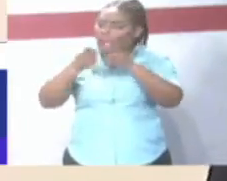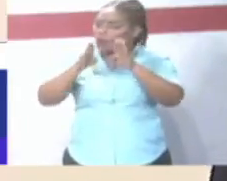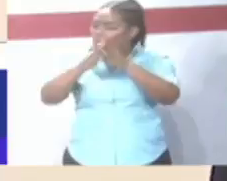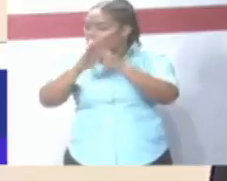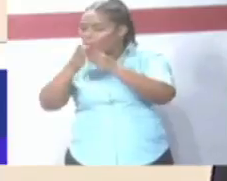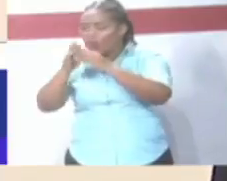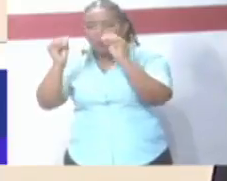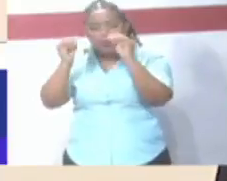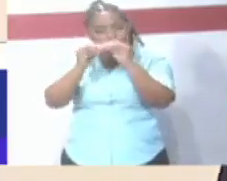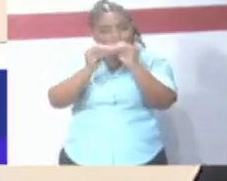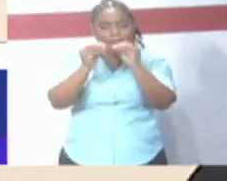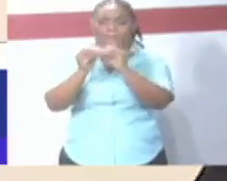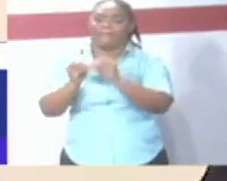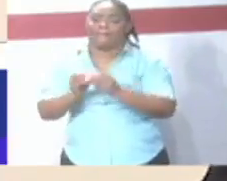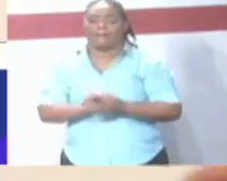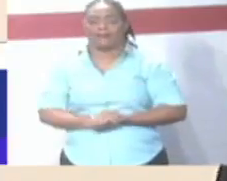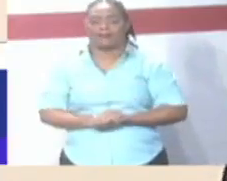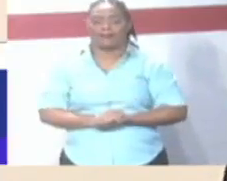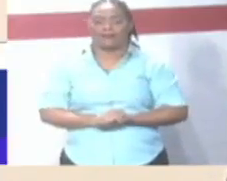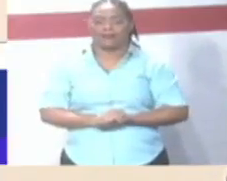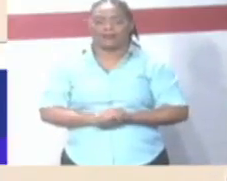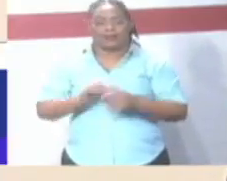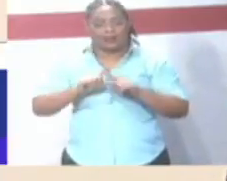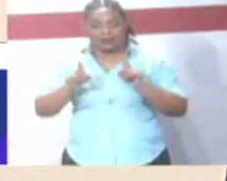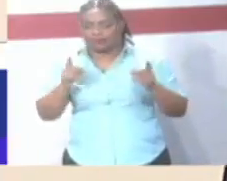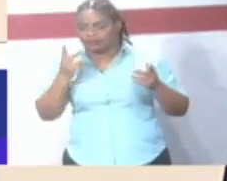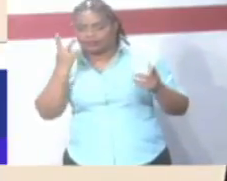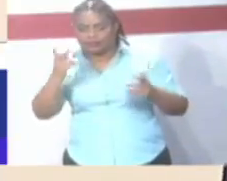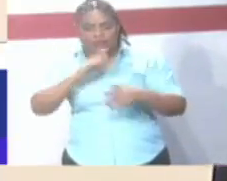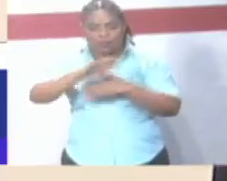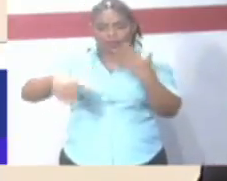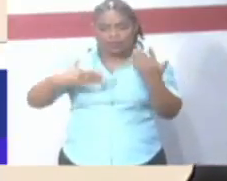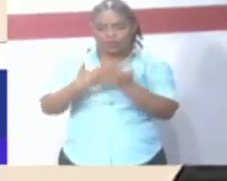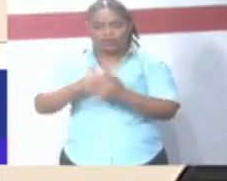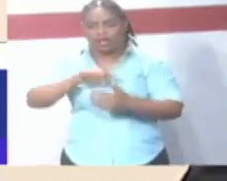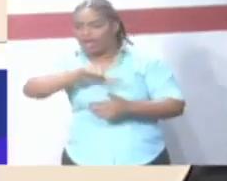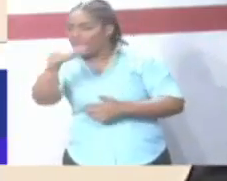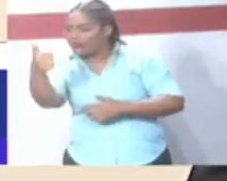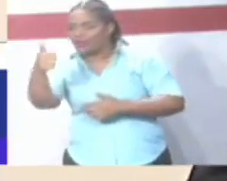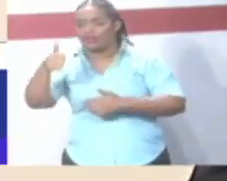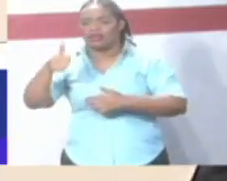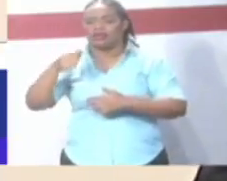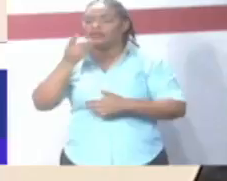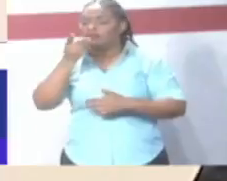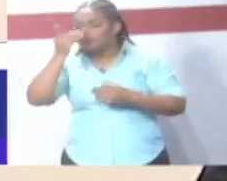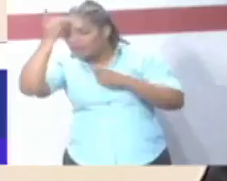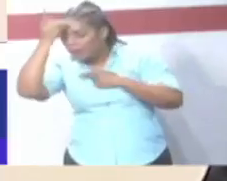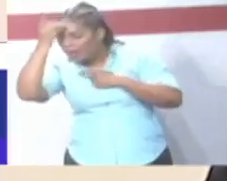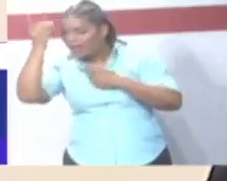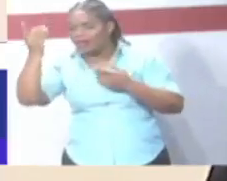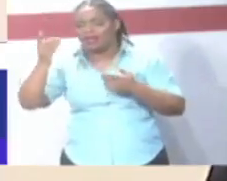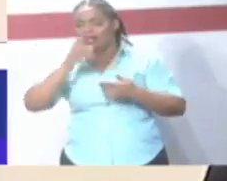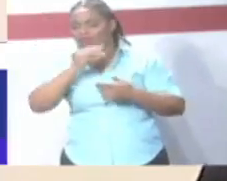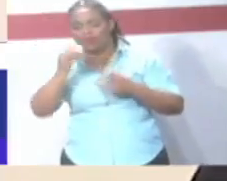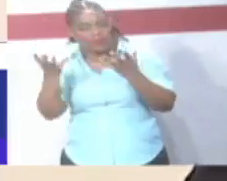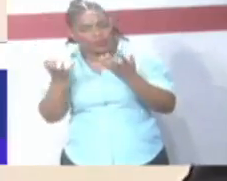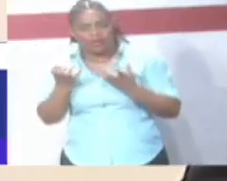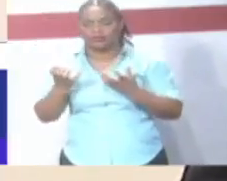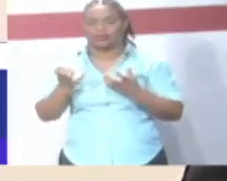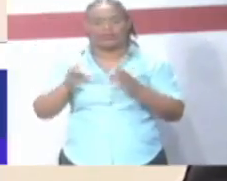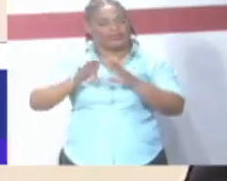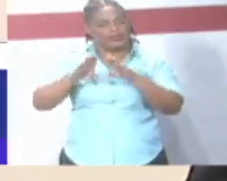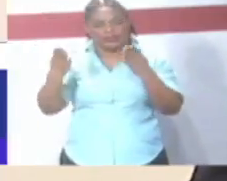because we are not looking at all the other diseases that are being affected as well. But we are trying now to open up as best as we can,